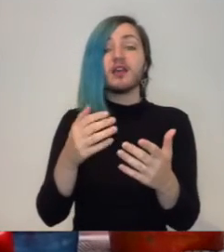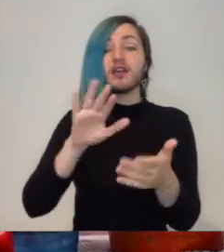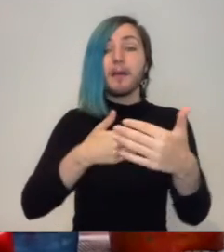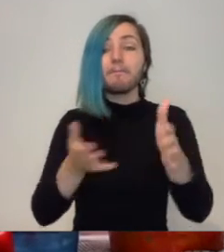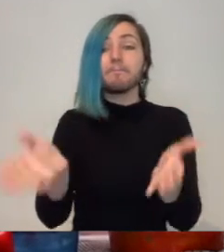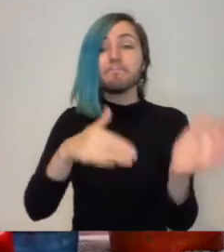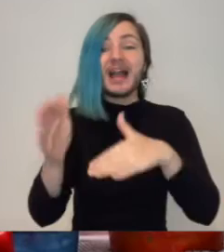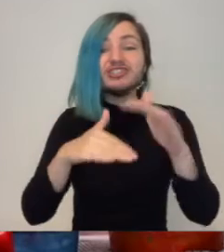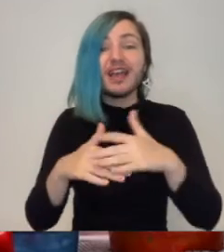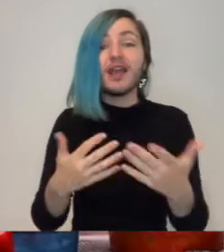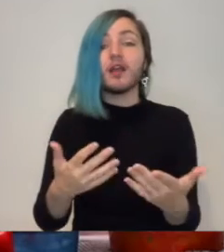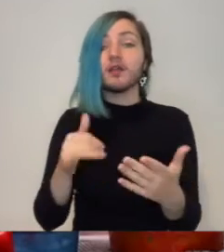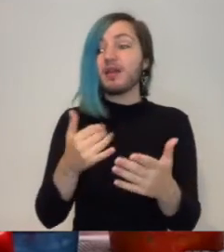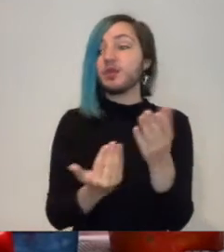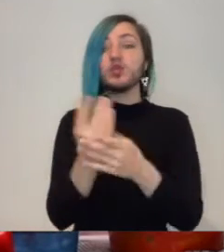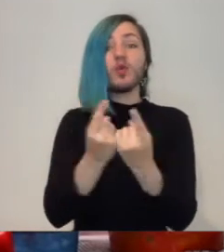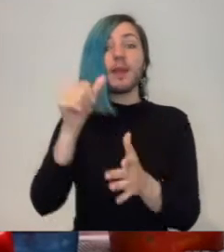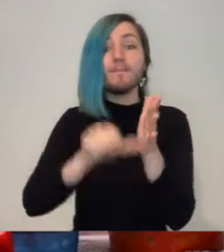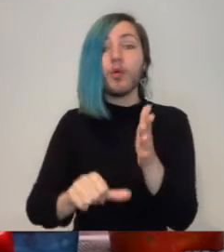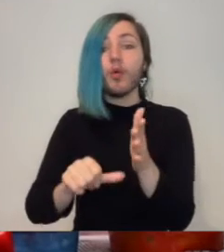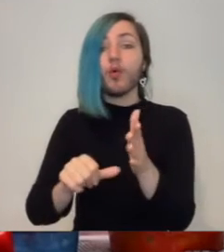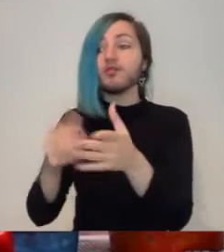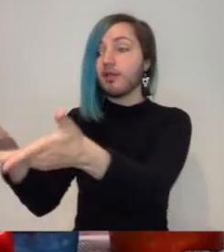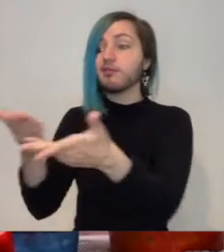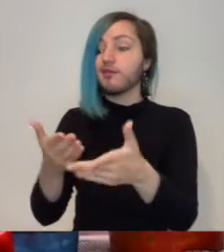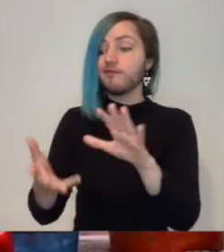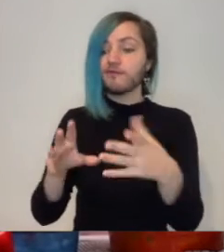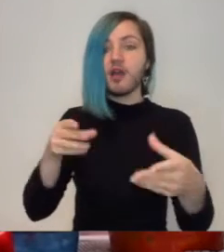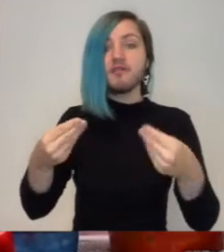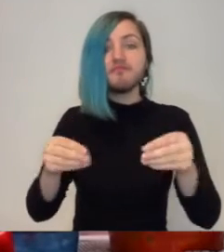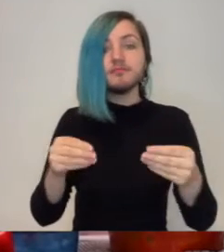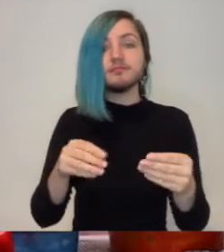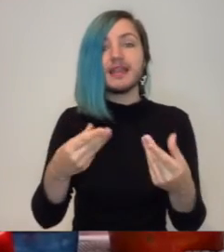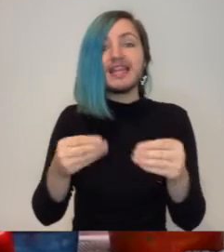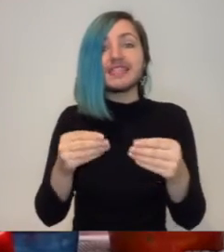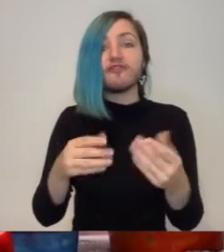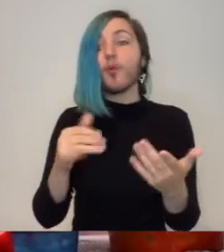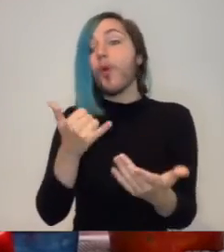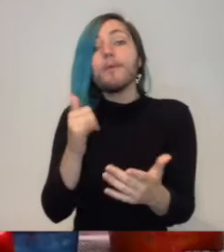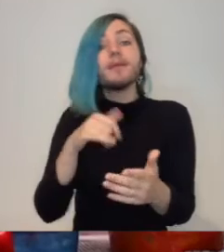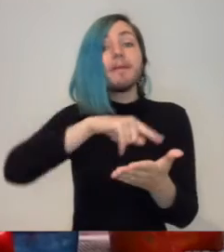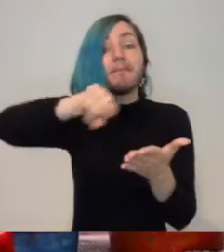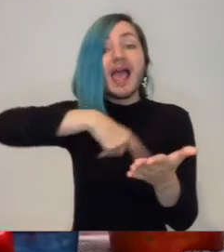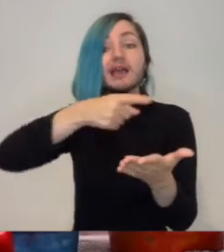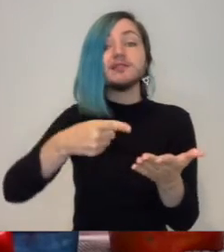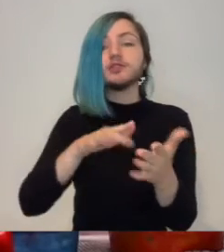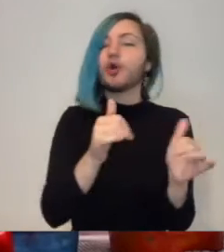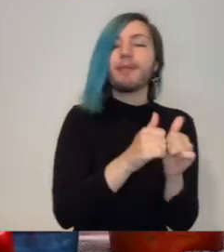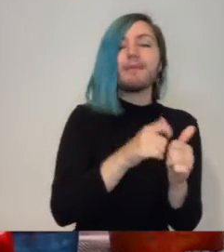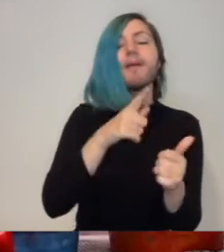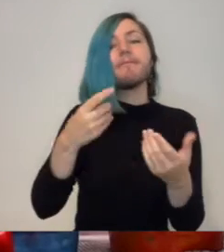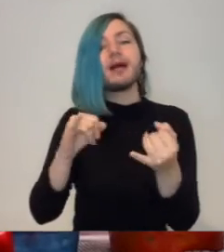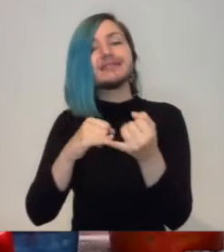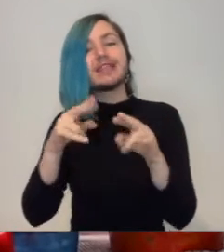might be in your packaging, or you might find it on paper, not paper, but styrofoam, yeah, styrofoam plates, or yeah,